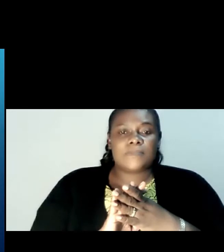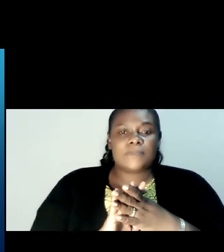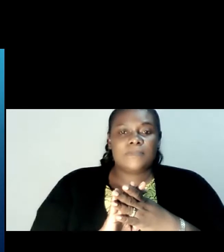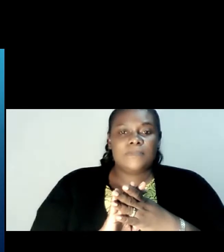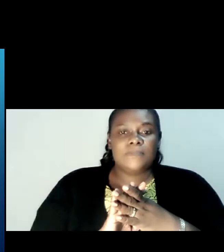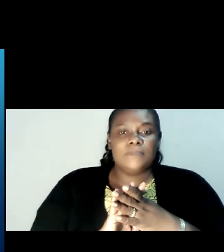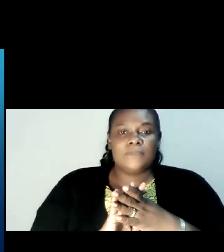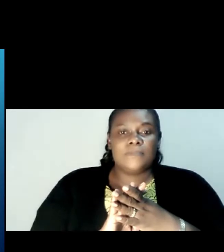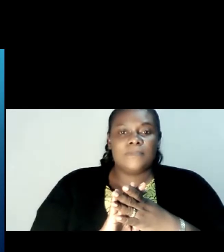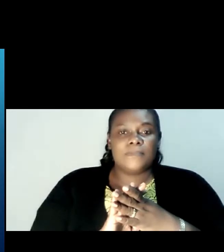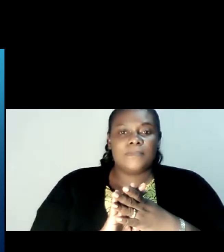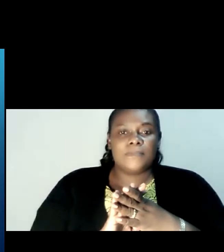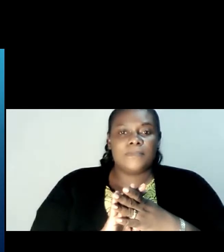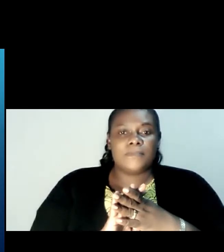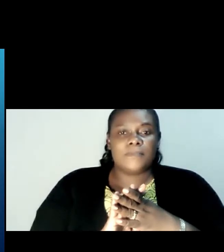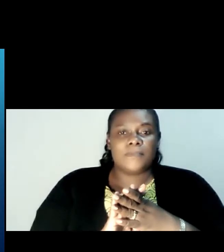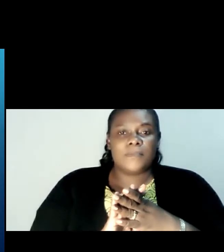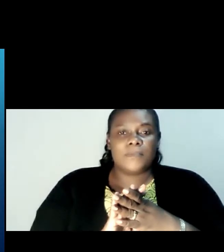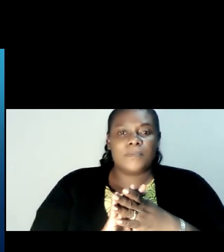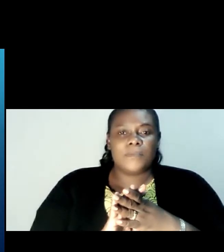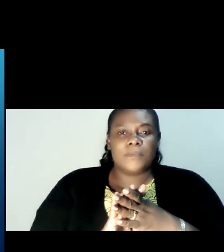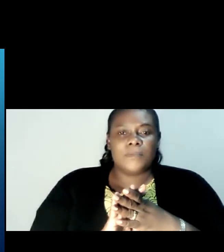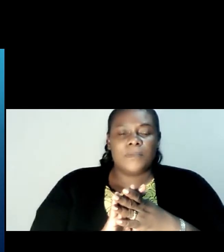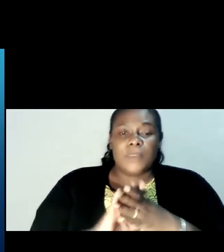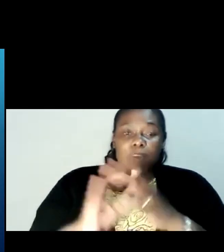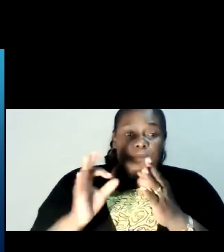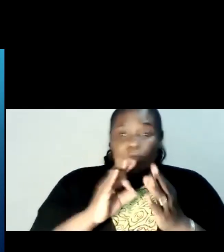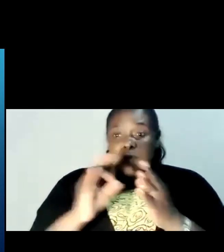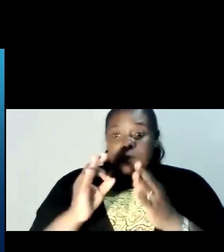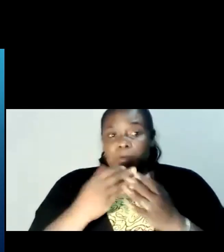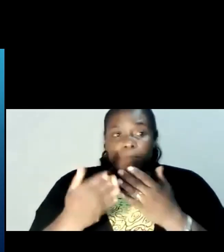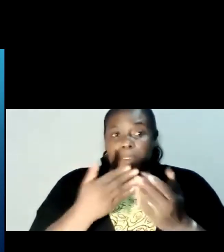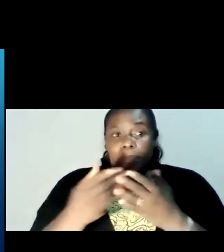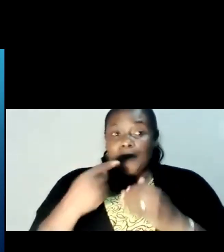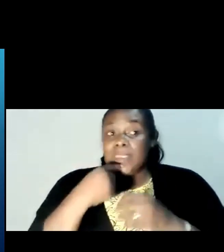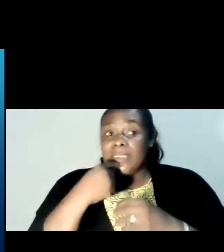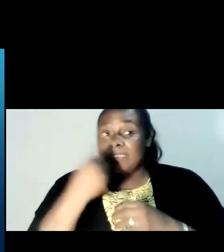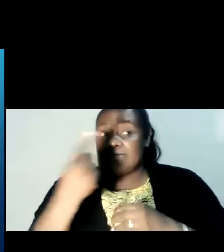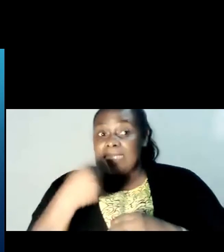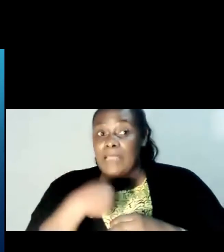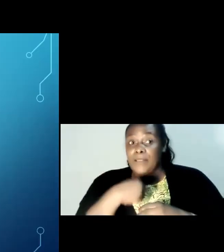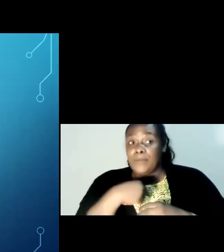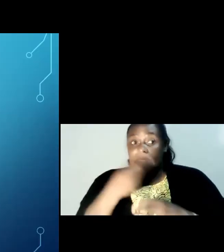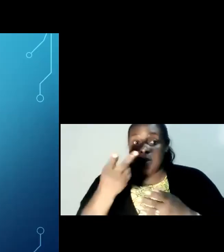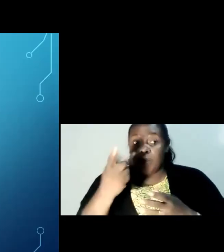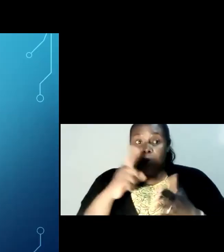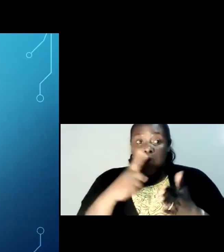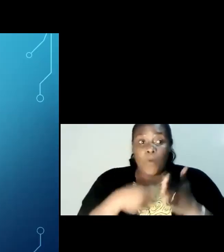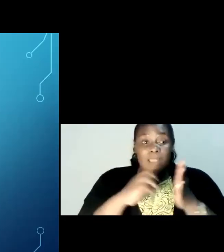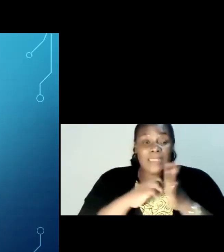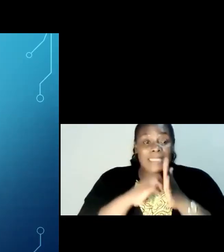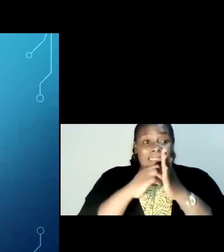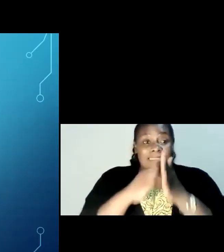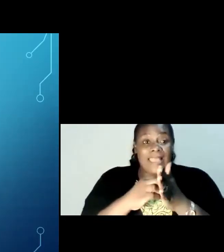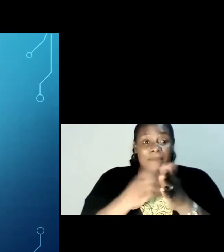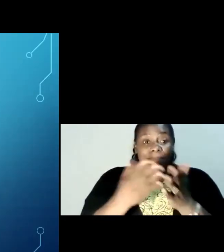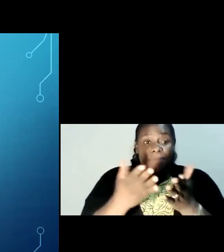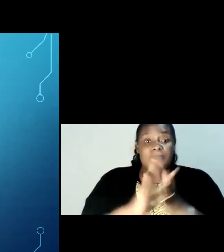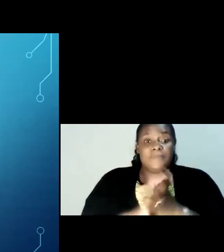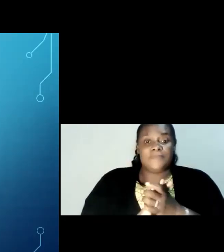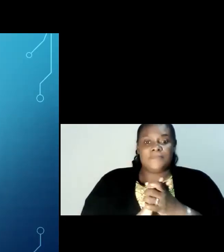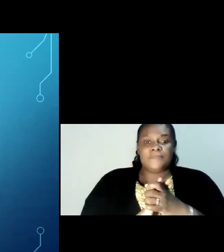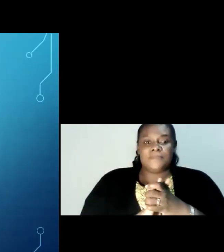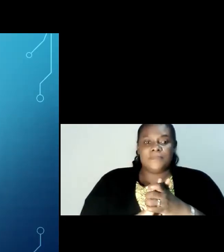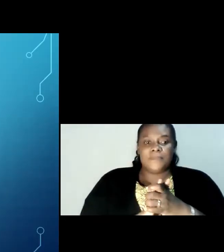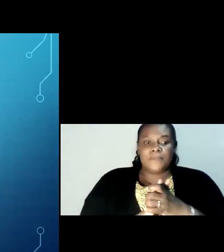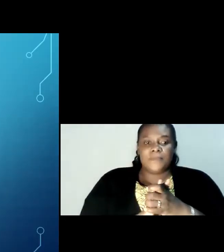Perhaps you could mention one if there's one in particular that you're thinking of. And chronic diseases tend to be treated with various types